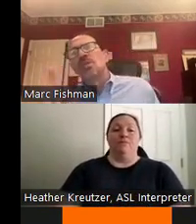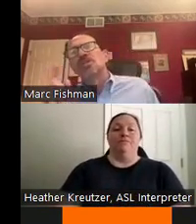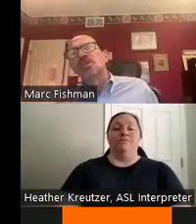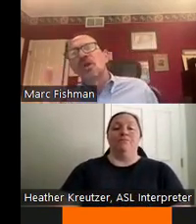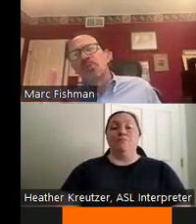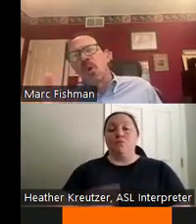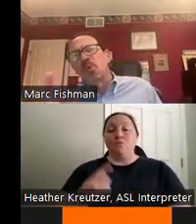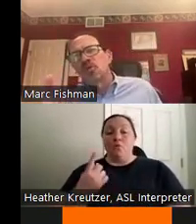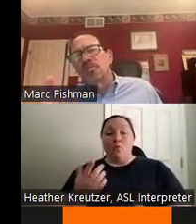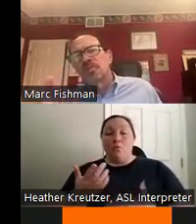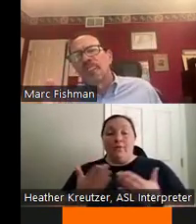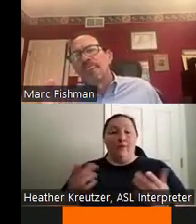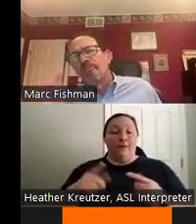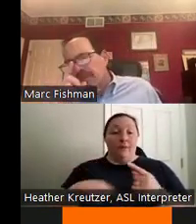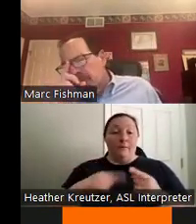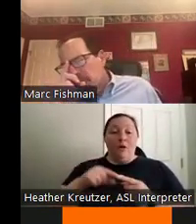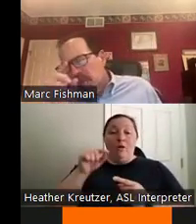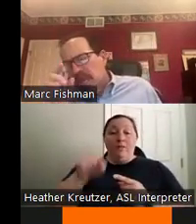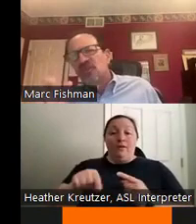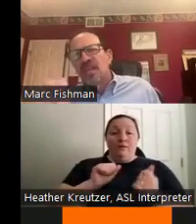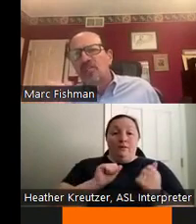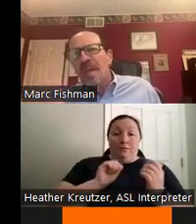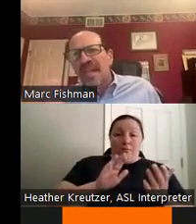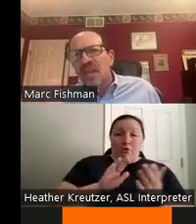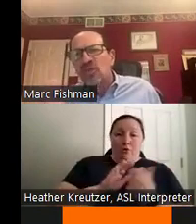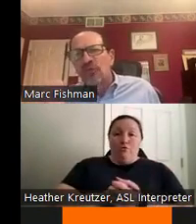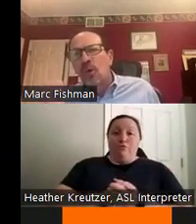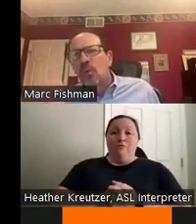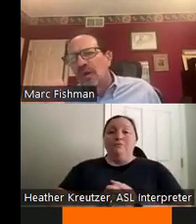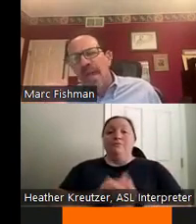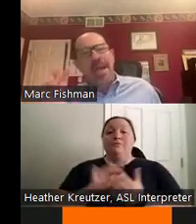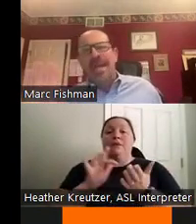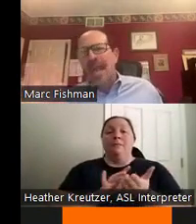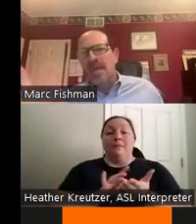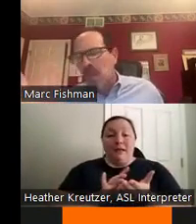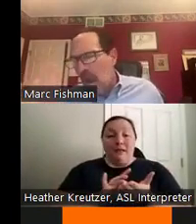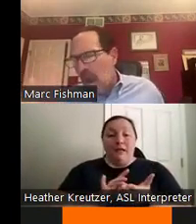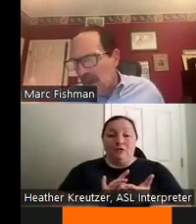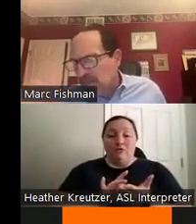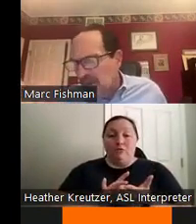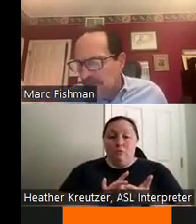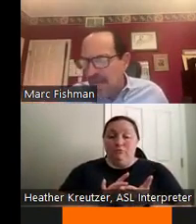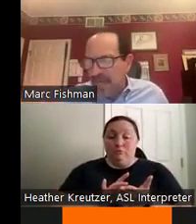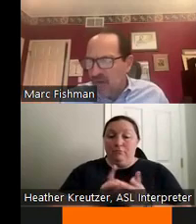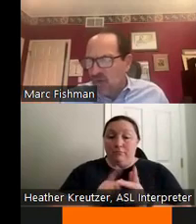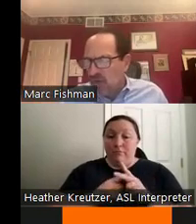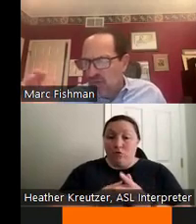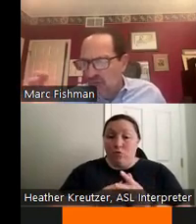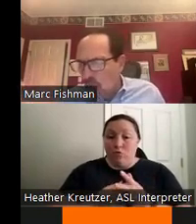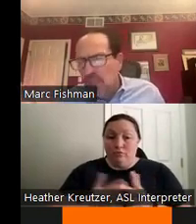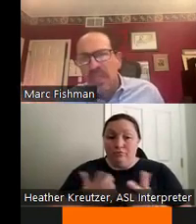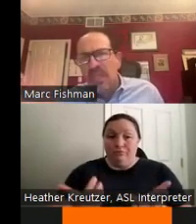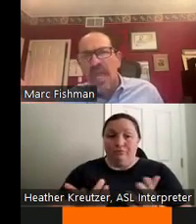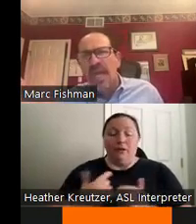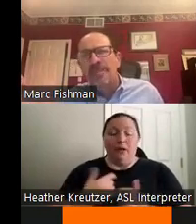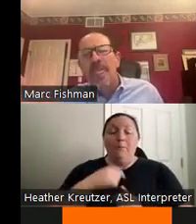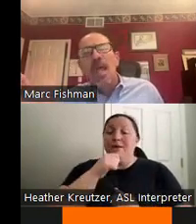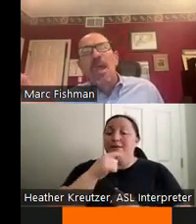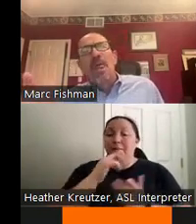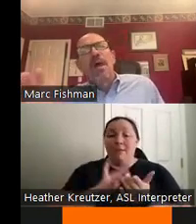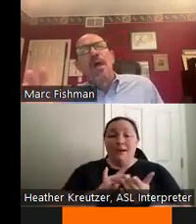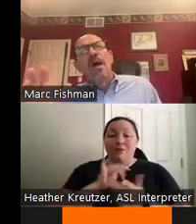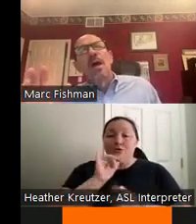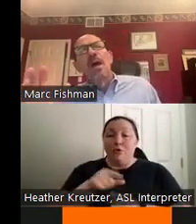about this approach is that it's medication forward. And again, I'm not saying that medication is the only